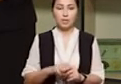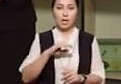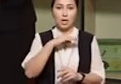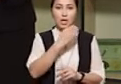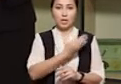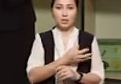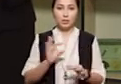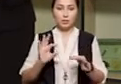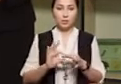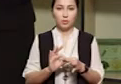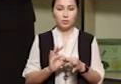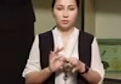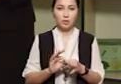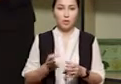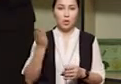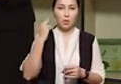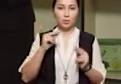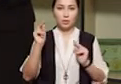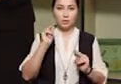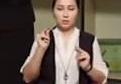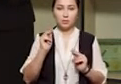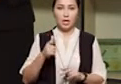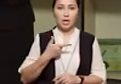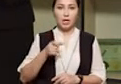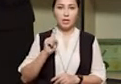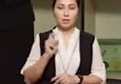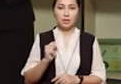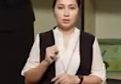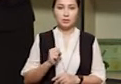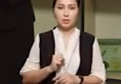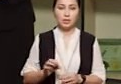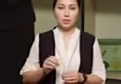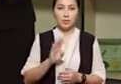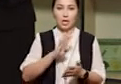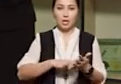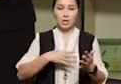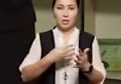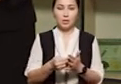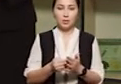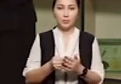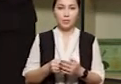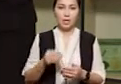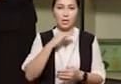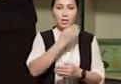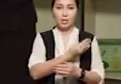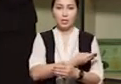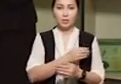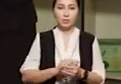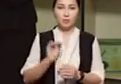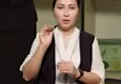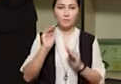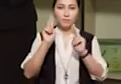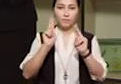energiyaga bog'liq. Ya'ni o'tgan darsimizda gaz molekulalarining kinetik energiyasi formulalari bilan tanishgan